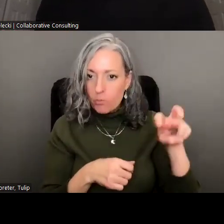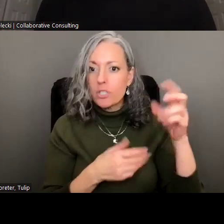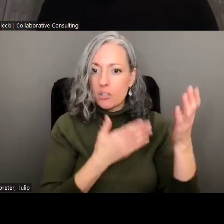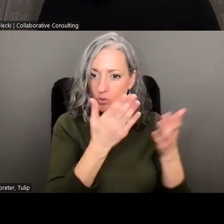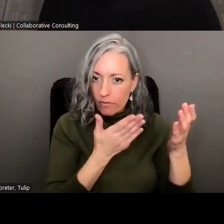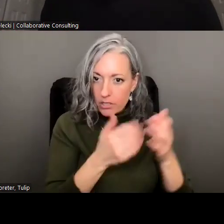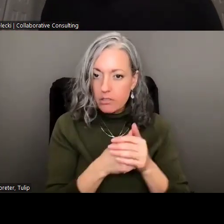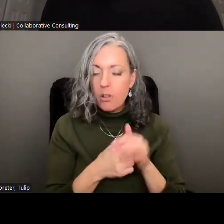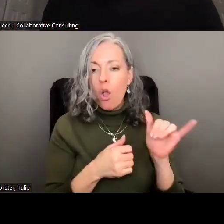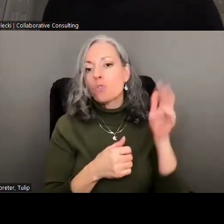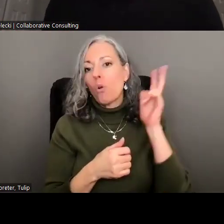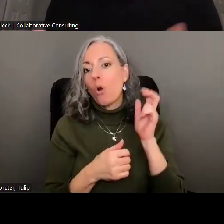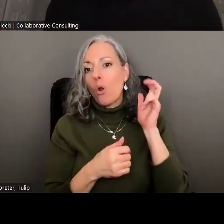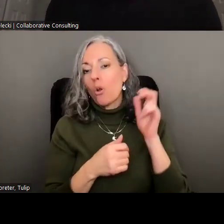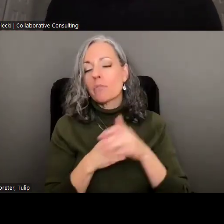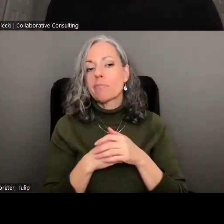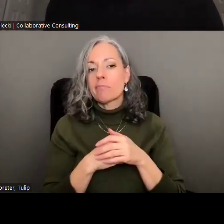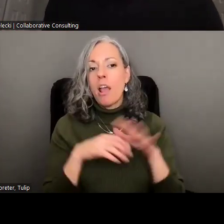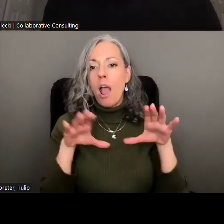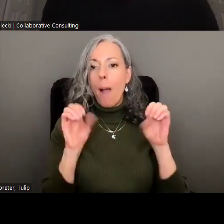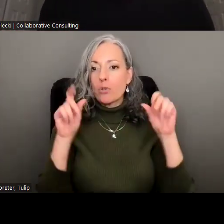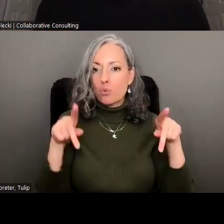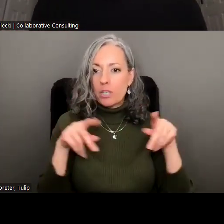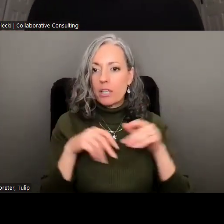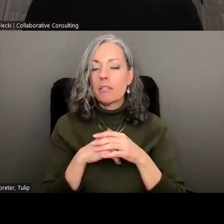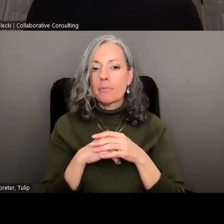And we also heard of, an opportunity to